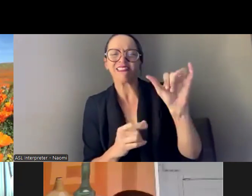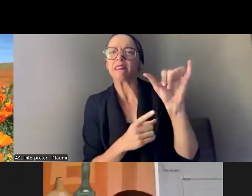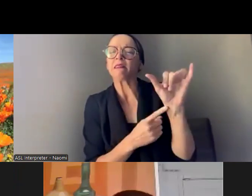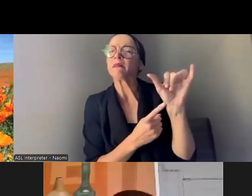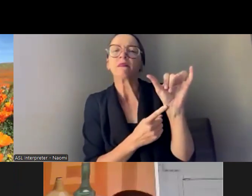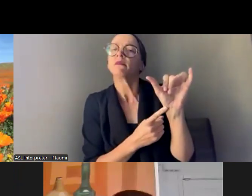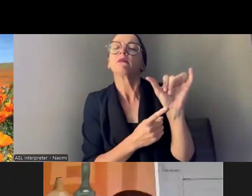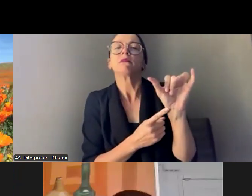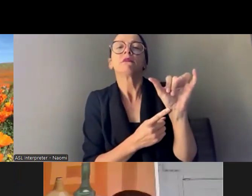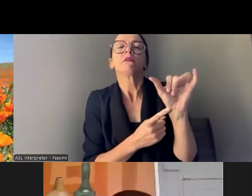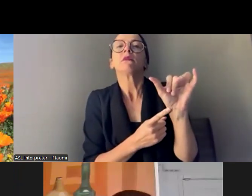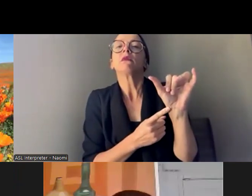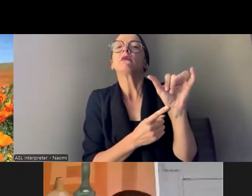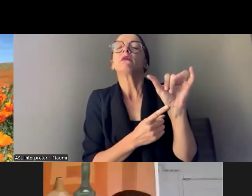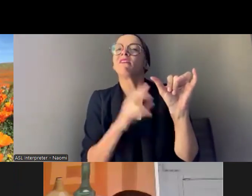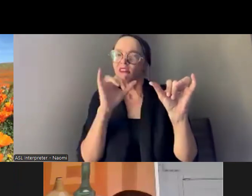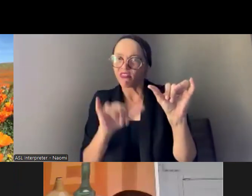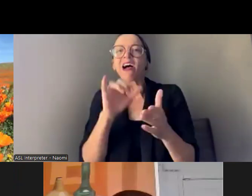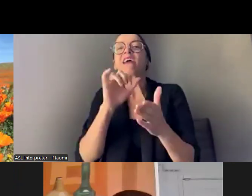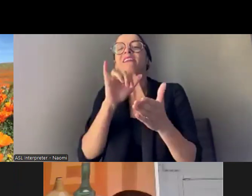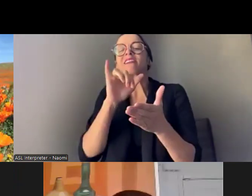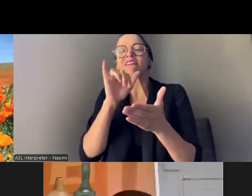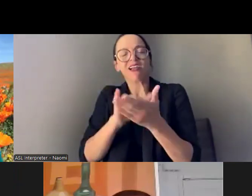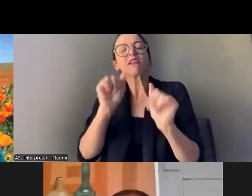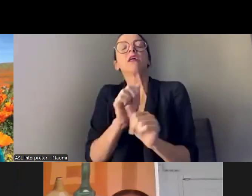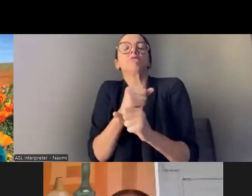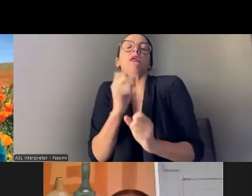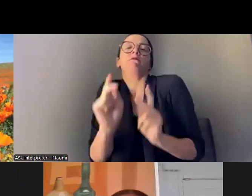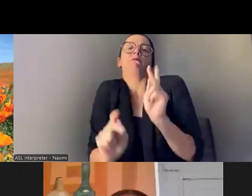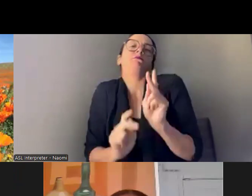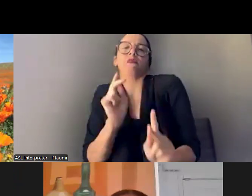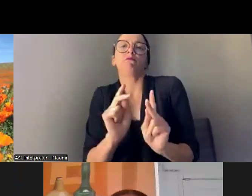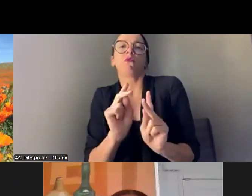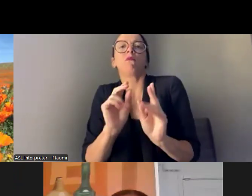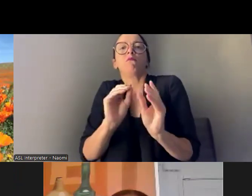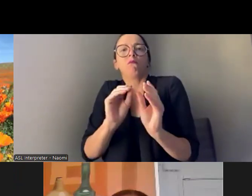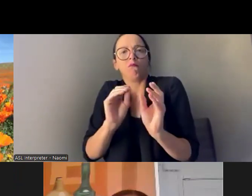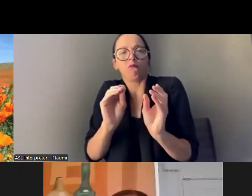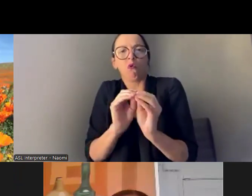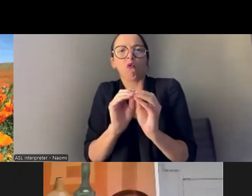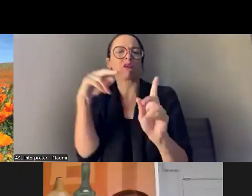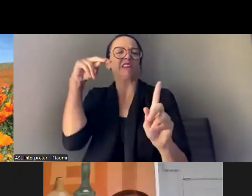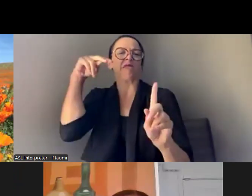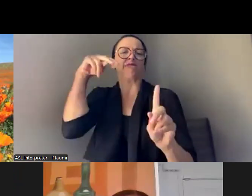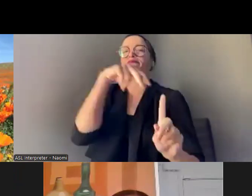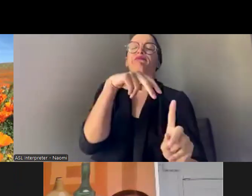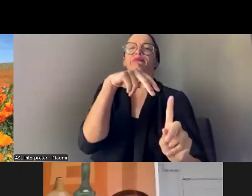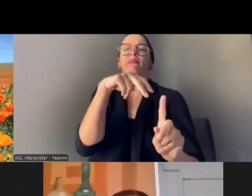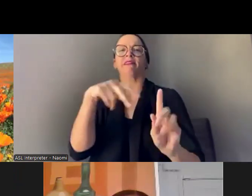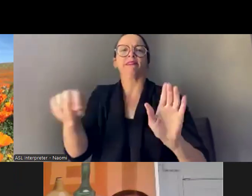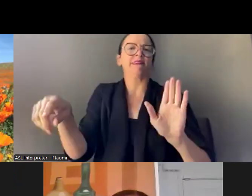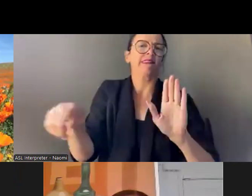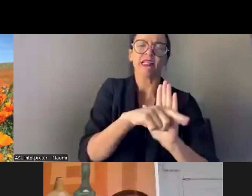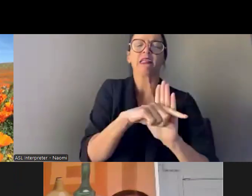further stigmatizes people. But this was the title that the community came up with because that's exactly what they shared, is that going